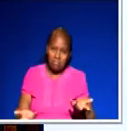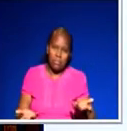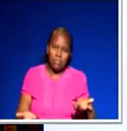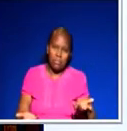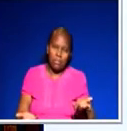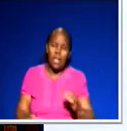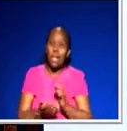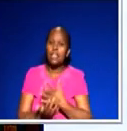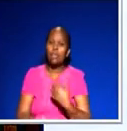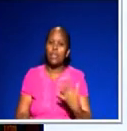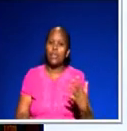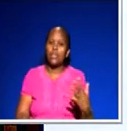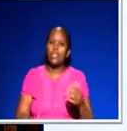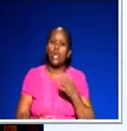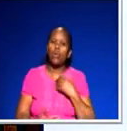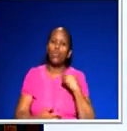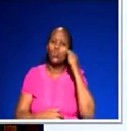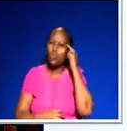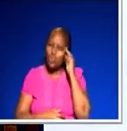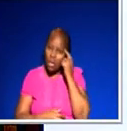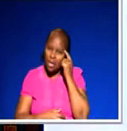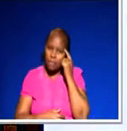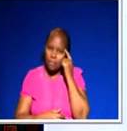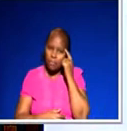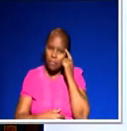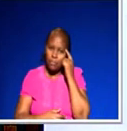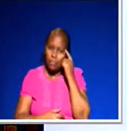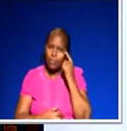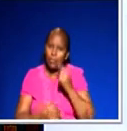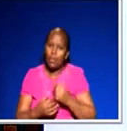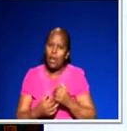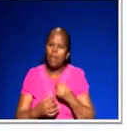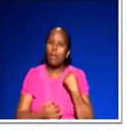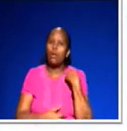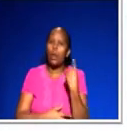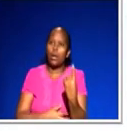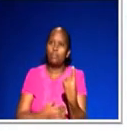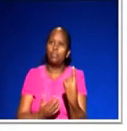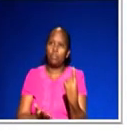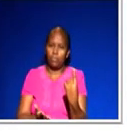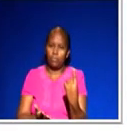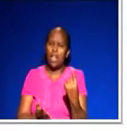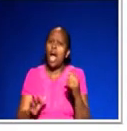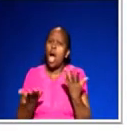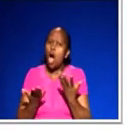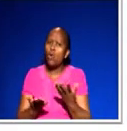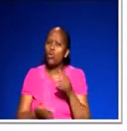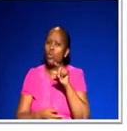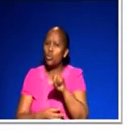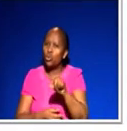Some of the things that I want you to think about: 1, how do